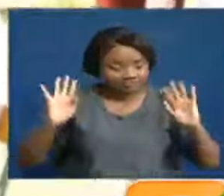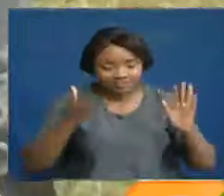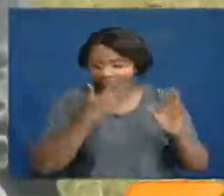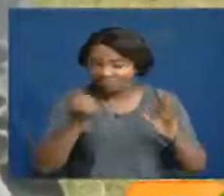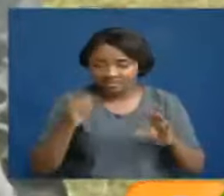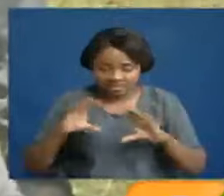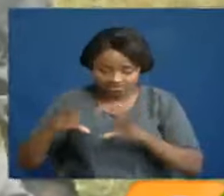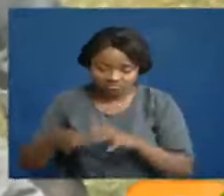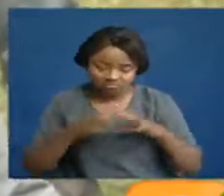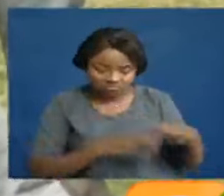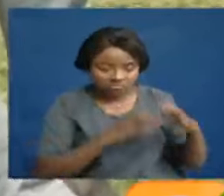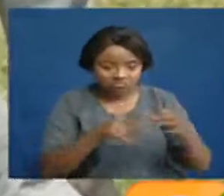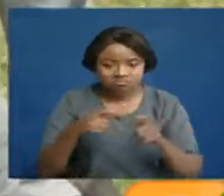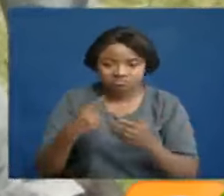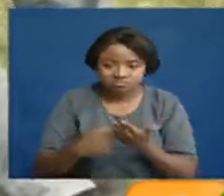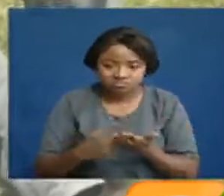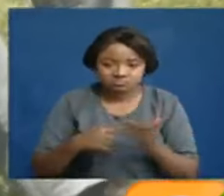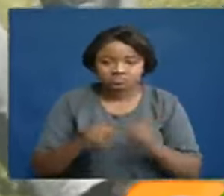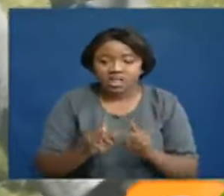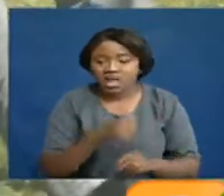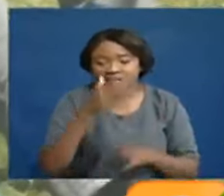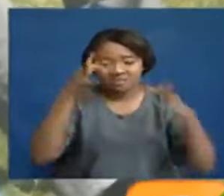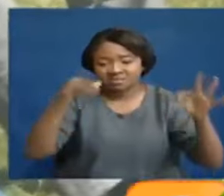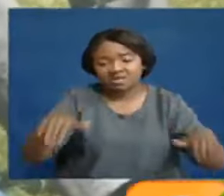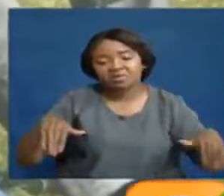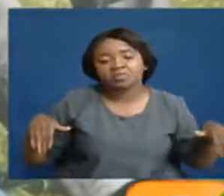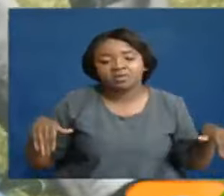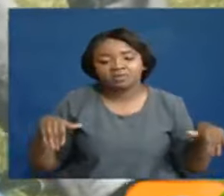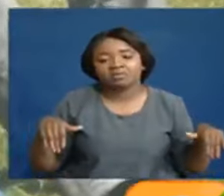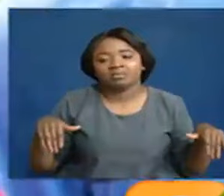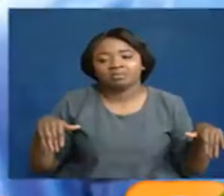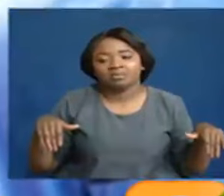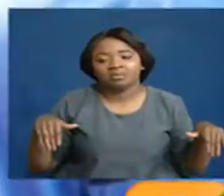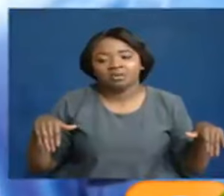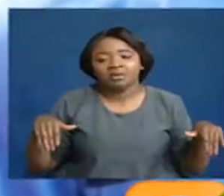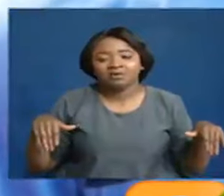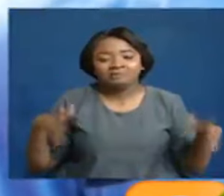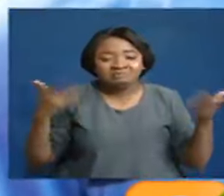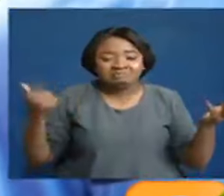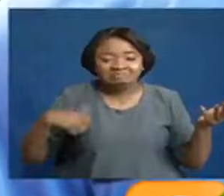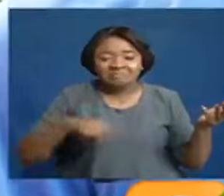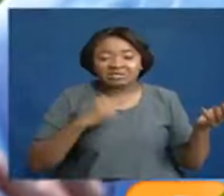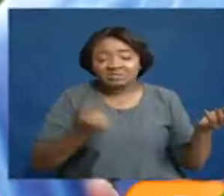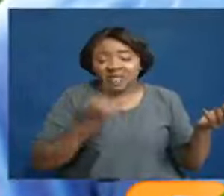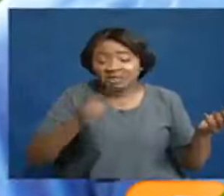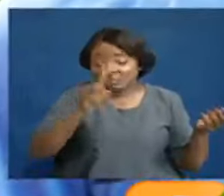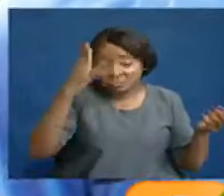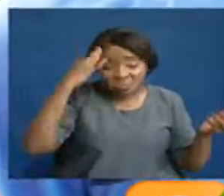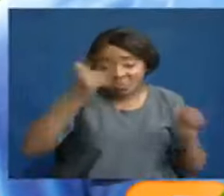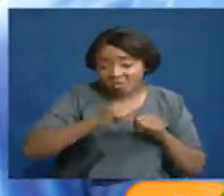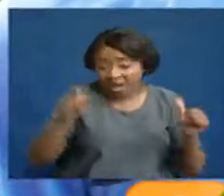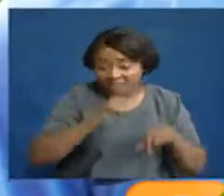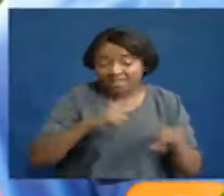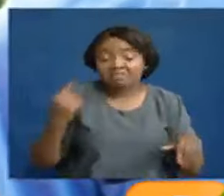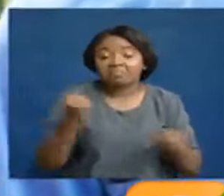discussions, while others chose to wait for their lecturers to pick up from where they left. We are just idle, and you know an idle mind is a